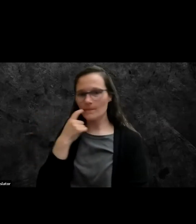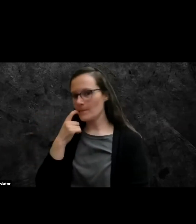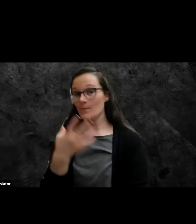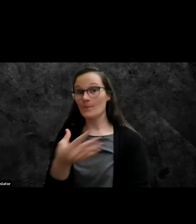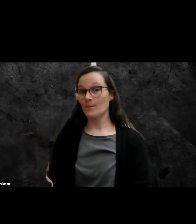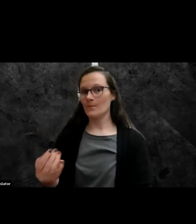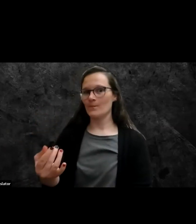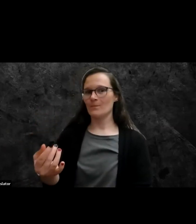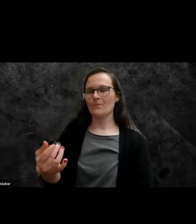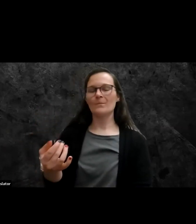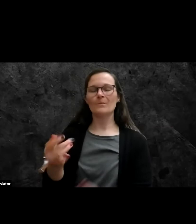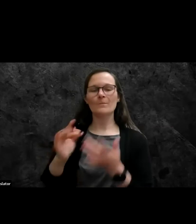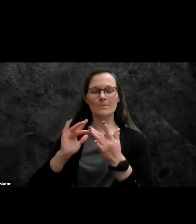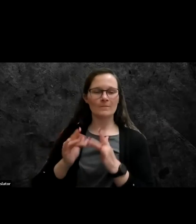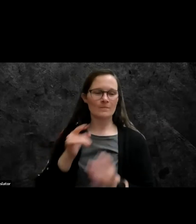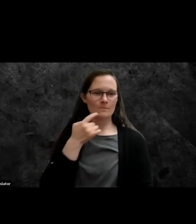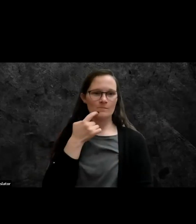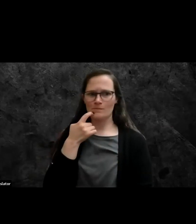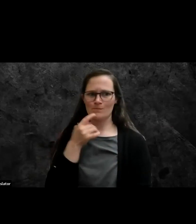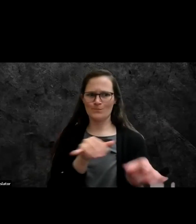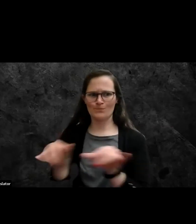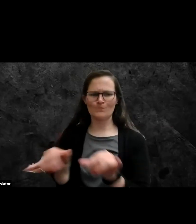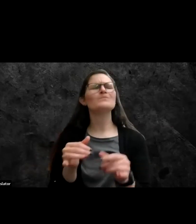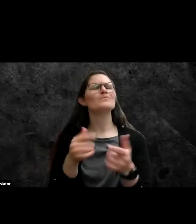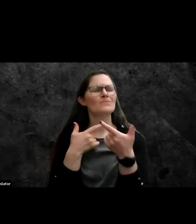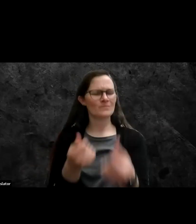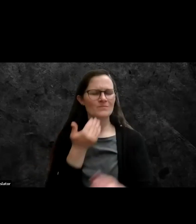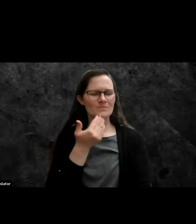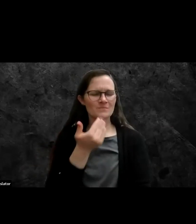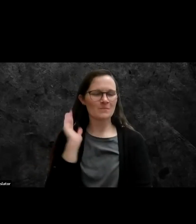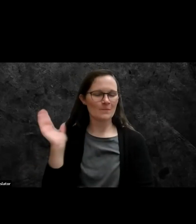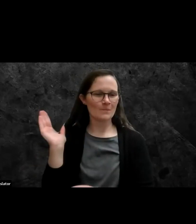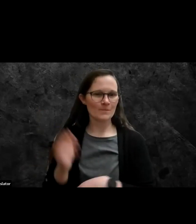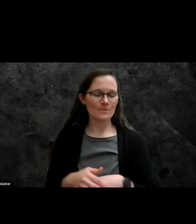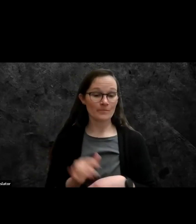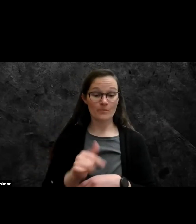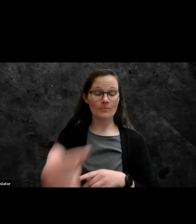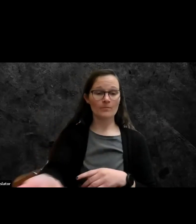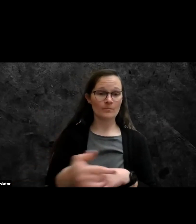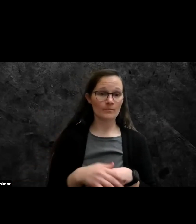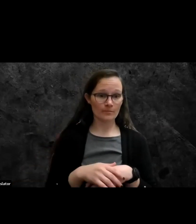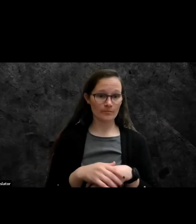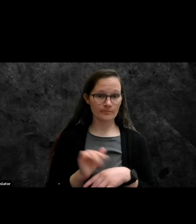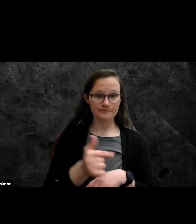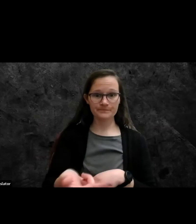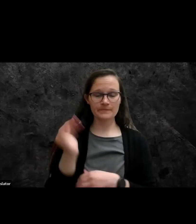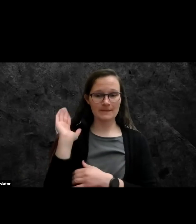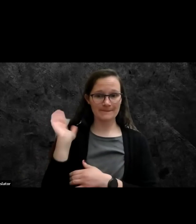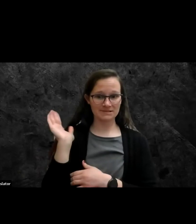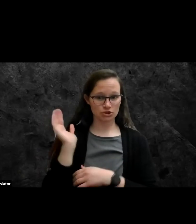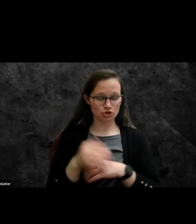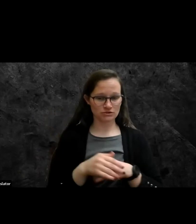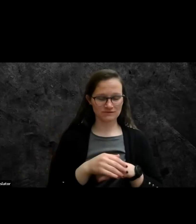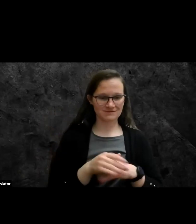think about. Thank you again for your presentation today. Next, our next presentation will be